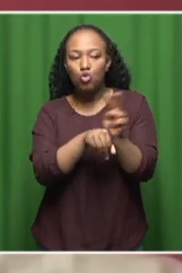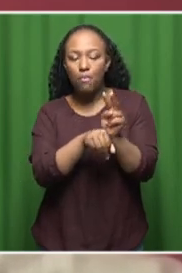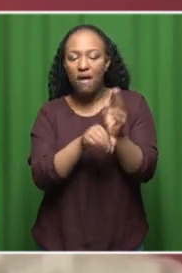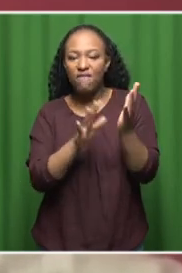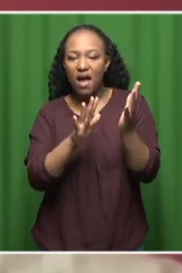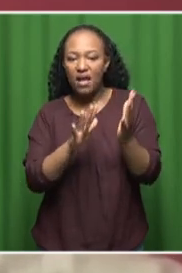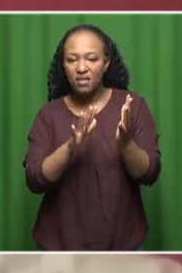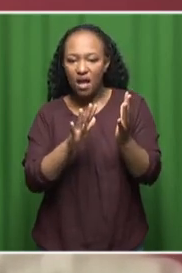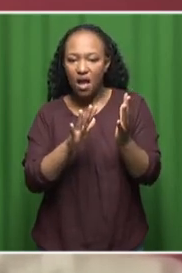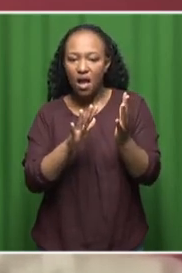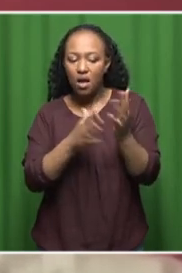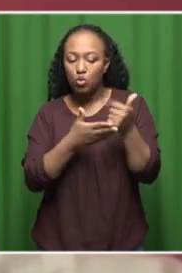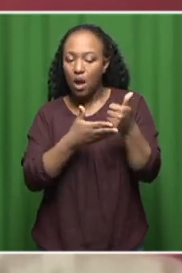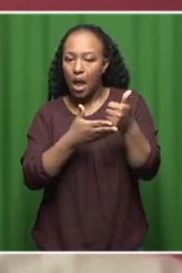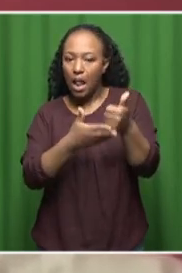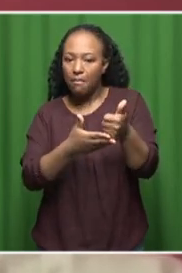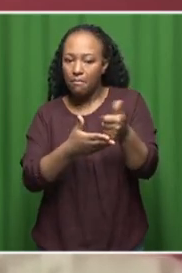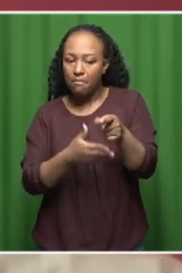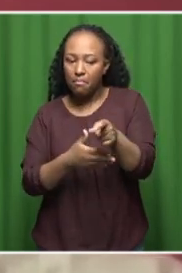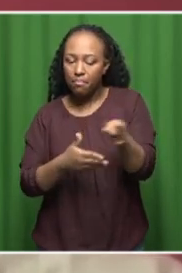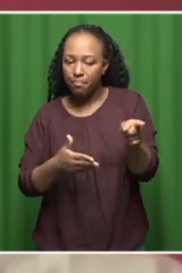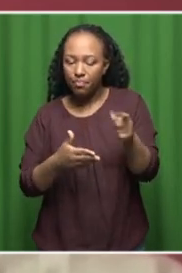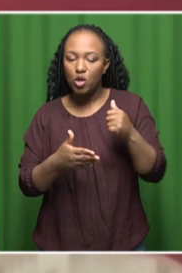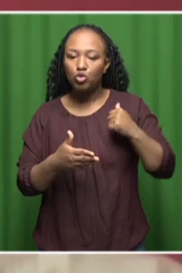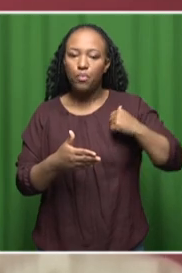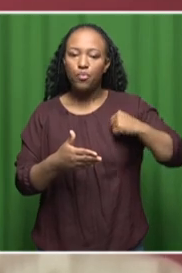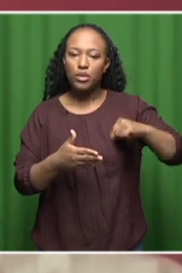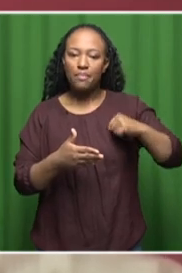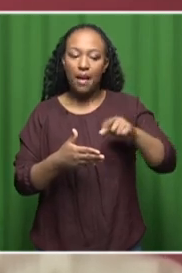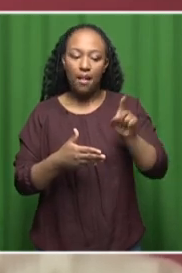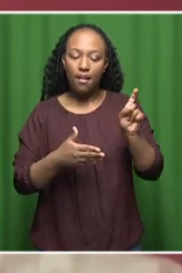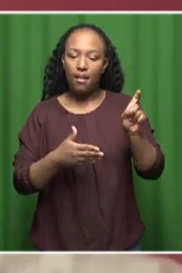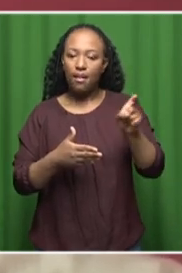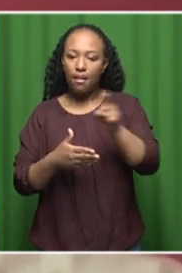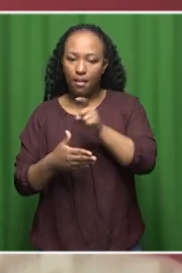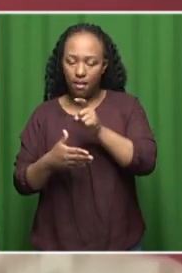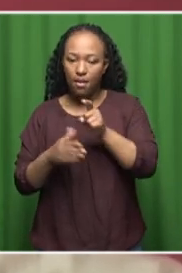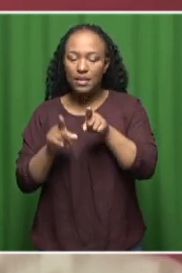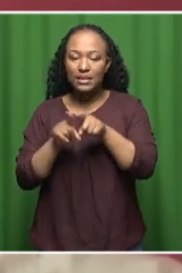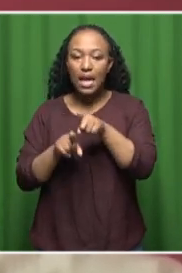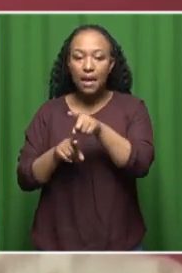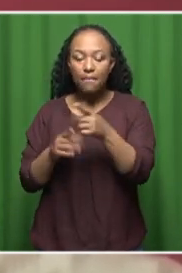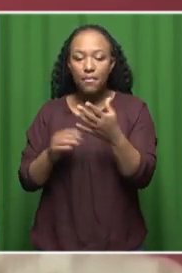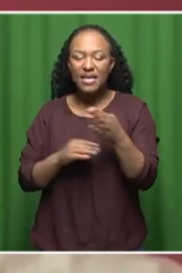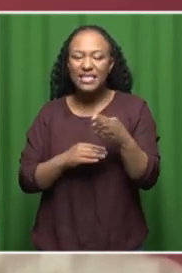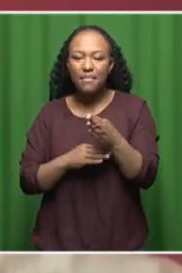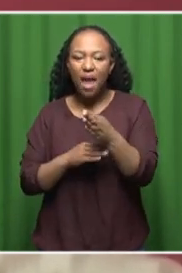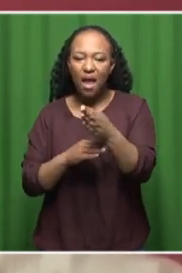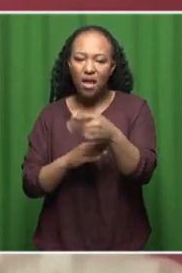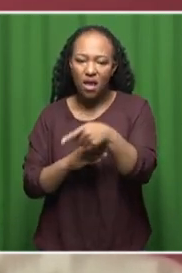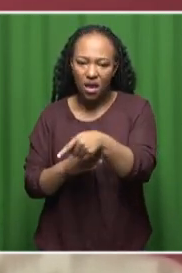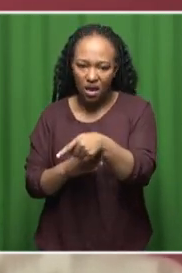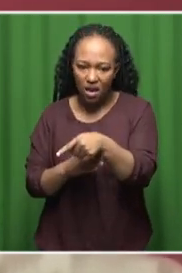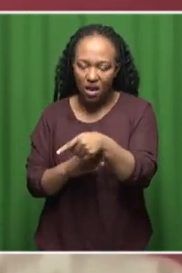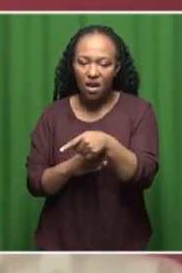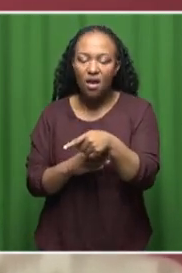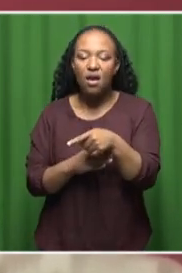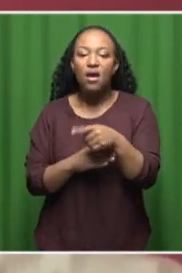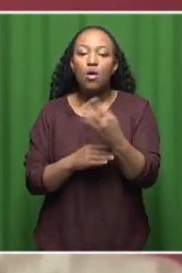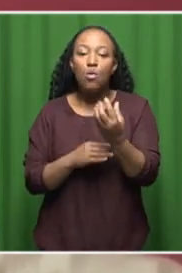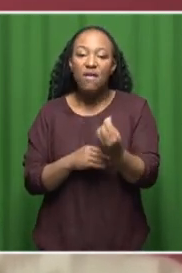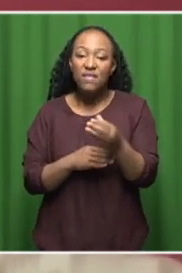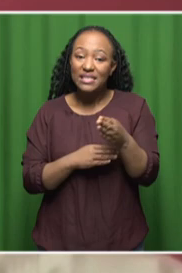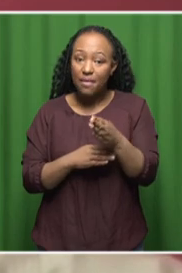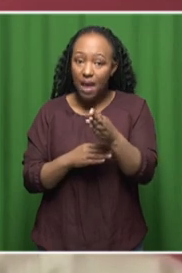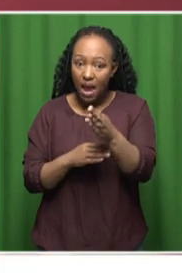assisting strategically to municipalities, as is the case here in Sedibeng. We have a Sedibeng district